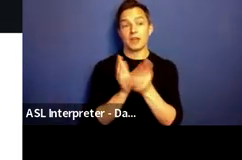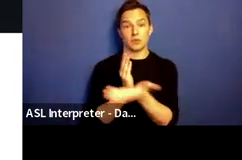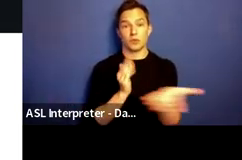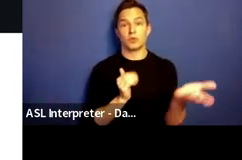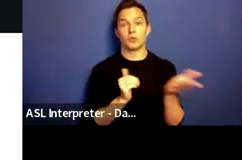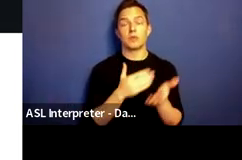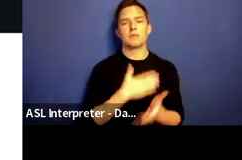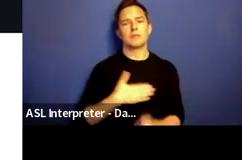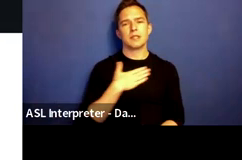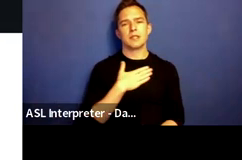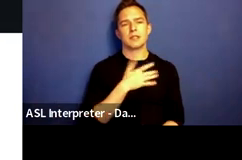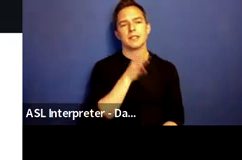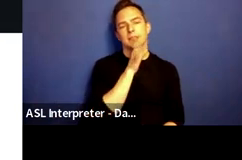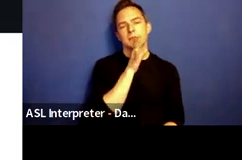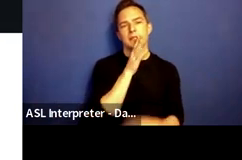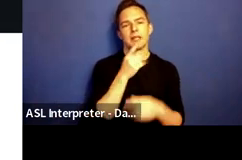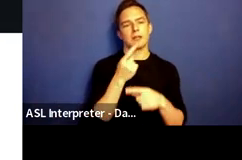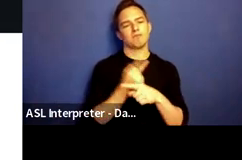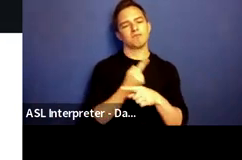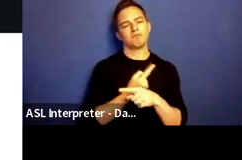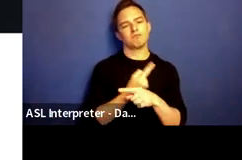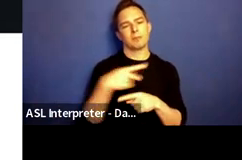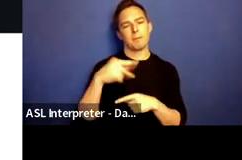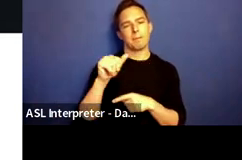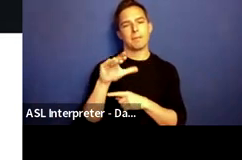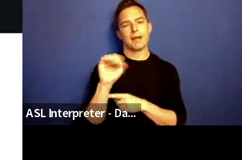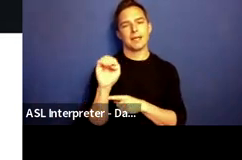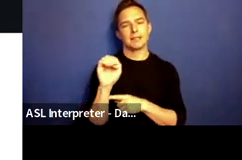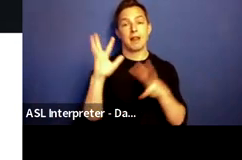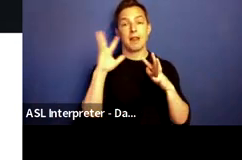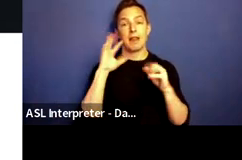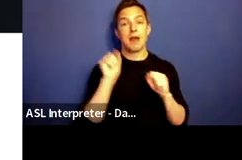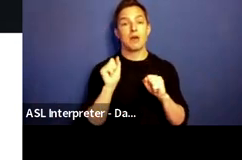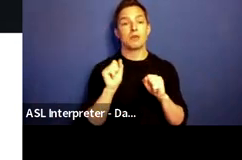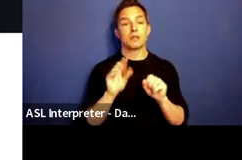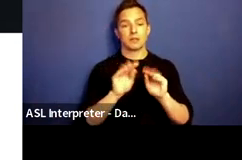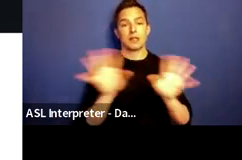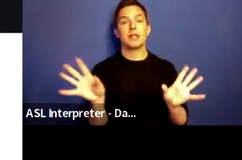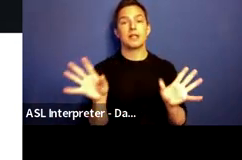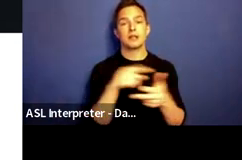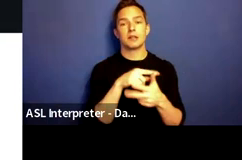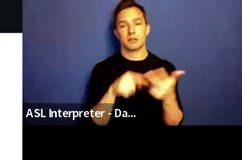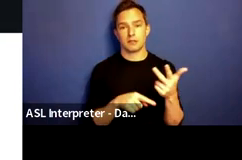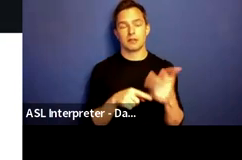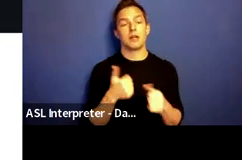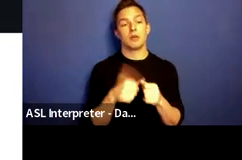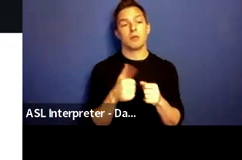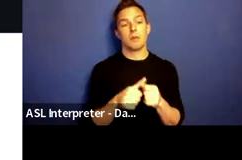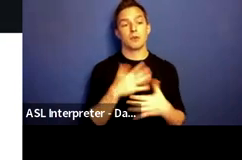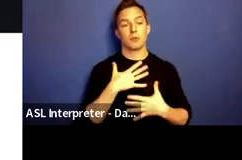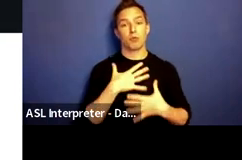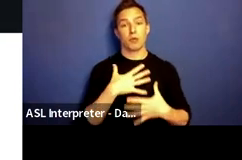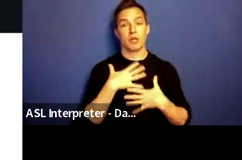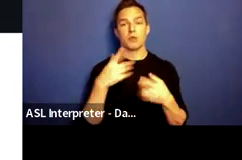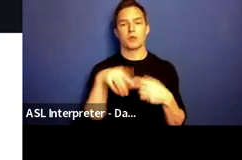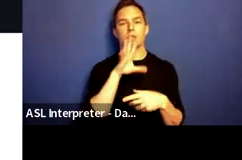to please speak at a moderate pace, loudly, and clearly. Just remember to breathe when you